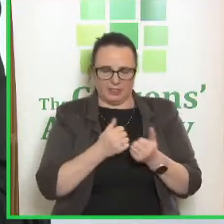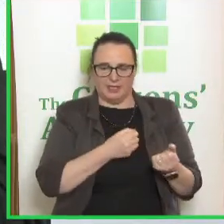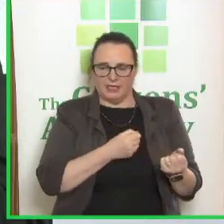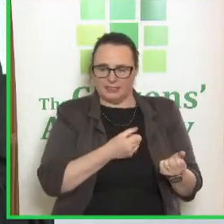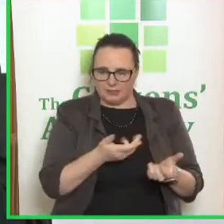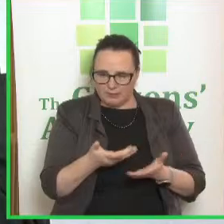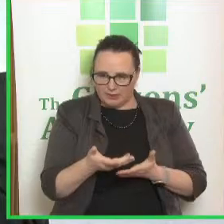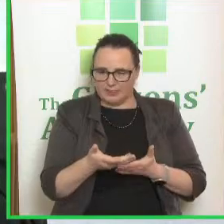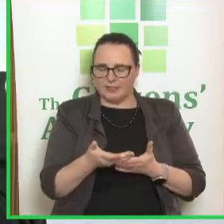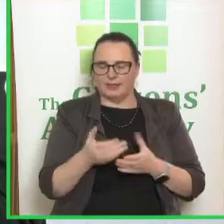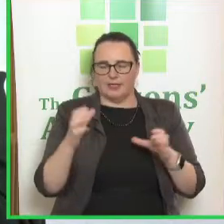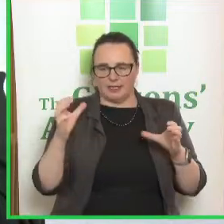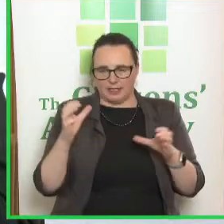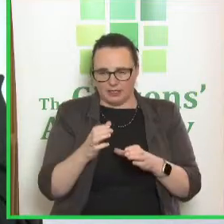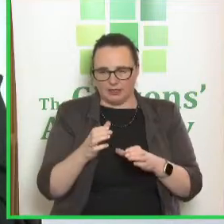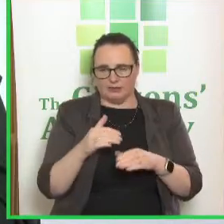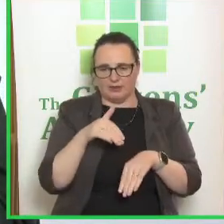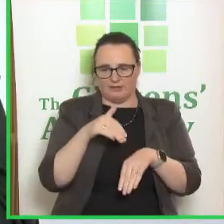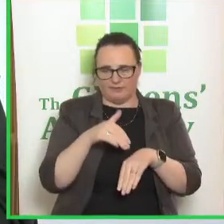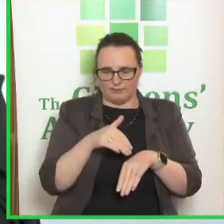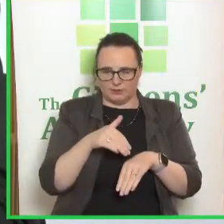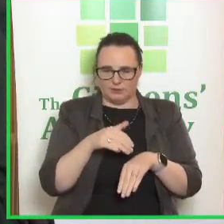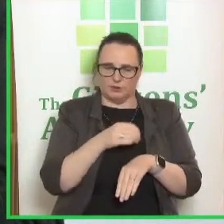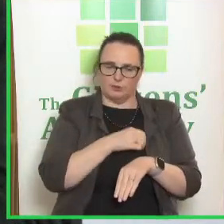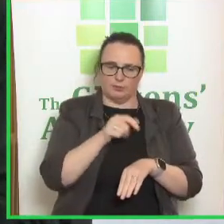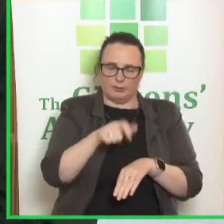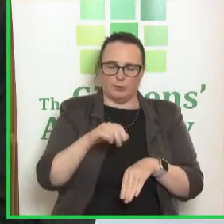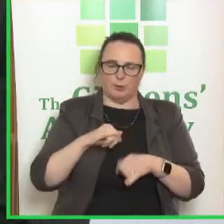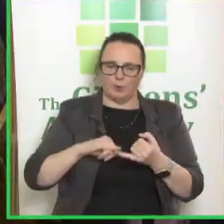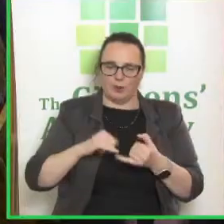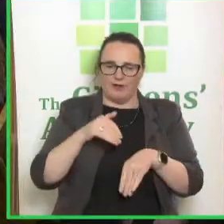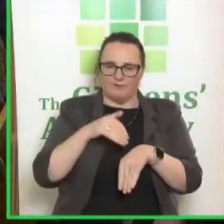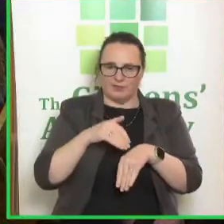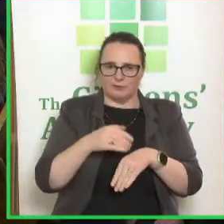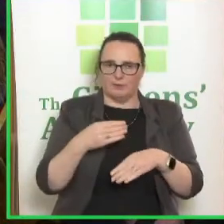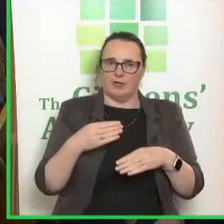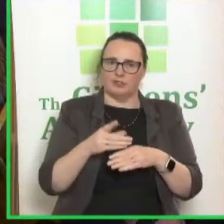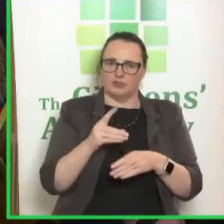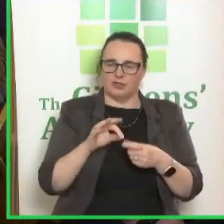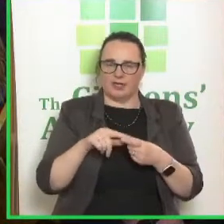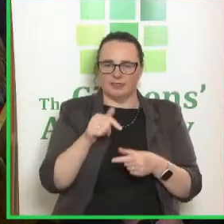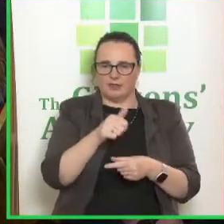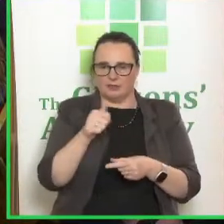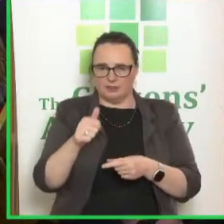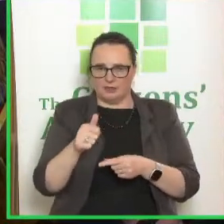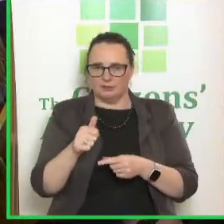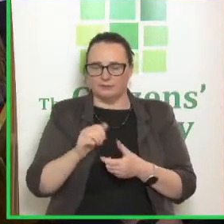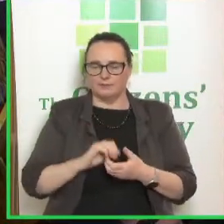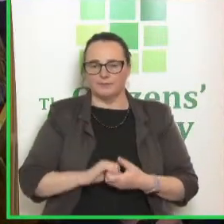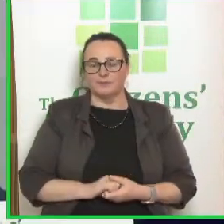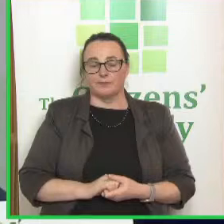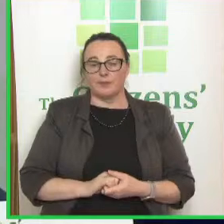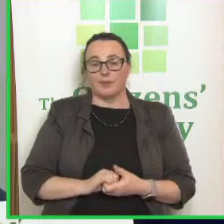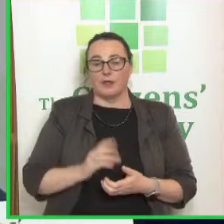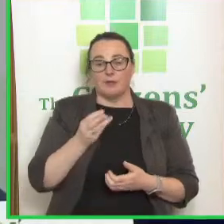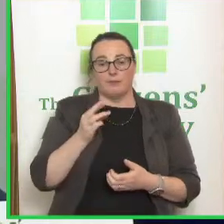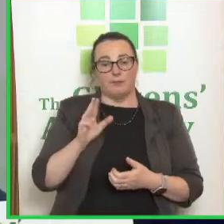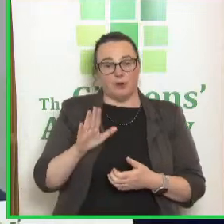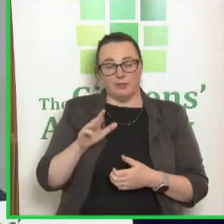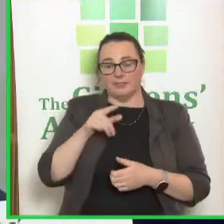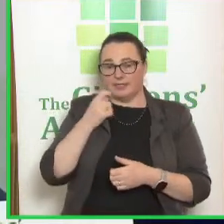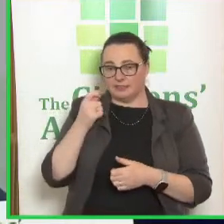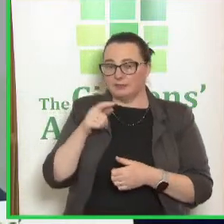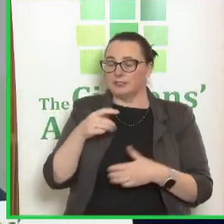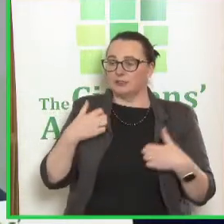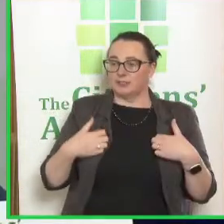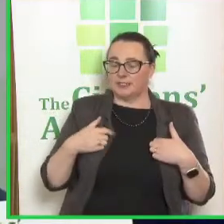to people affected by drug and alcohol issues. Very good, yeah. Thank you. And you know, it's interesting, there was some dialogue and discussion around at